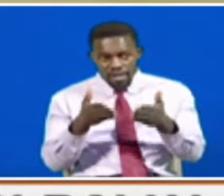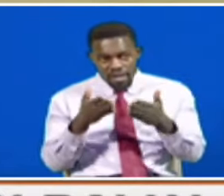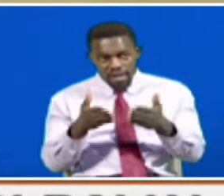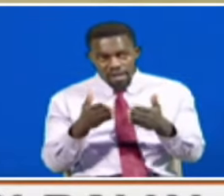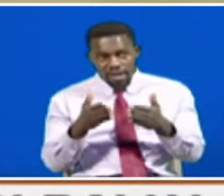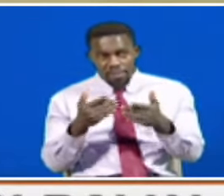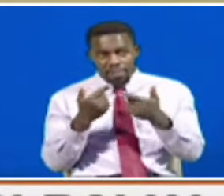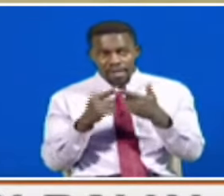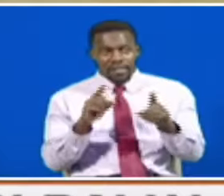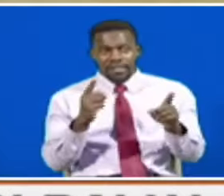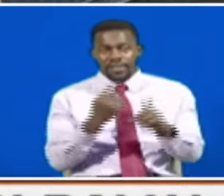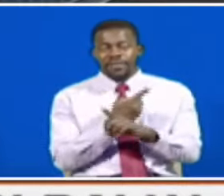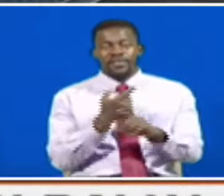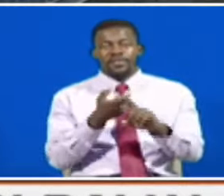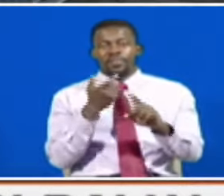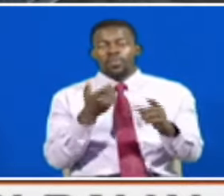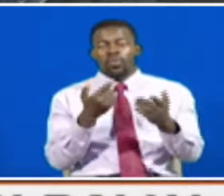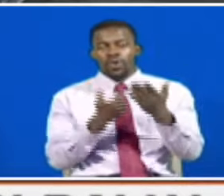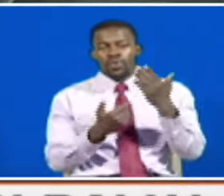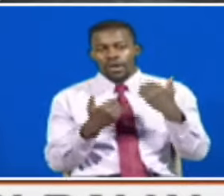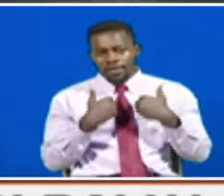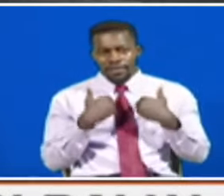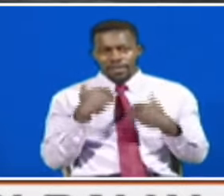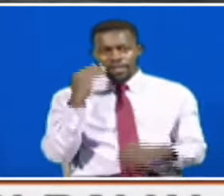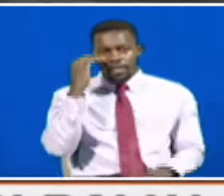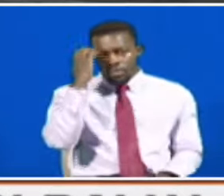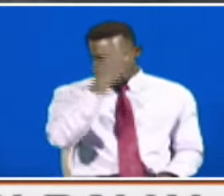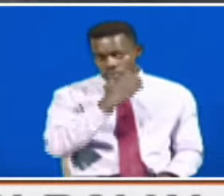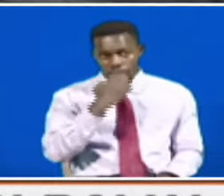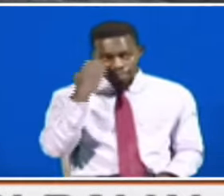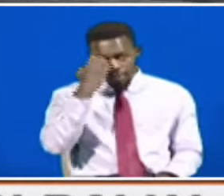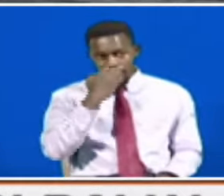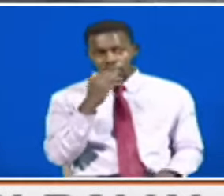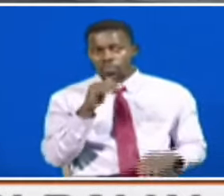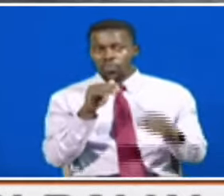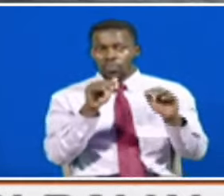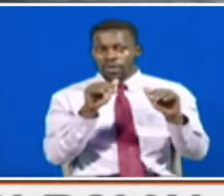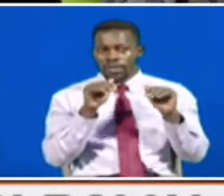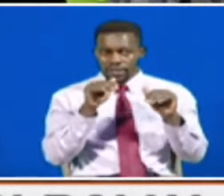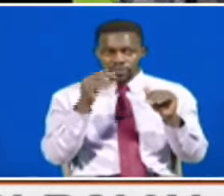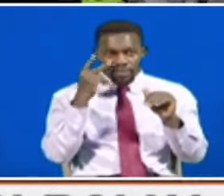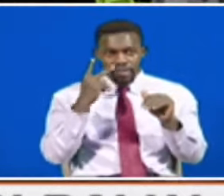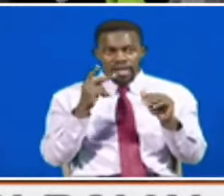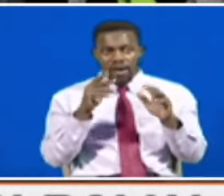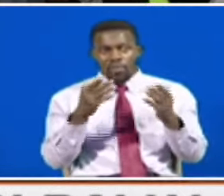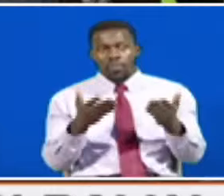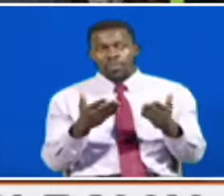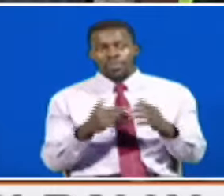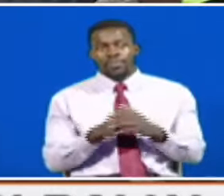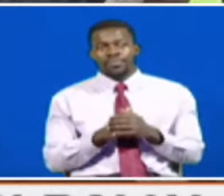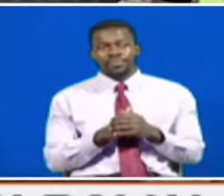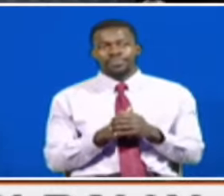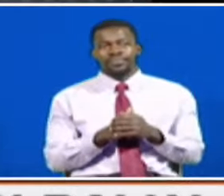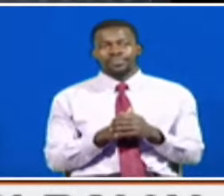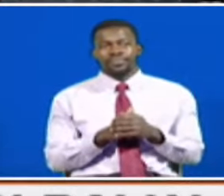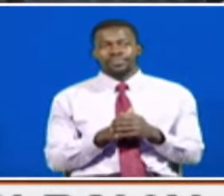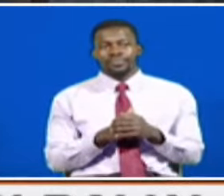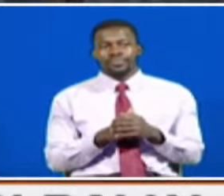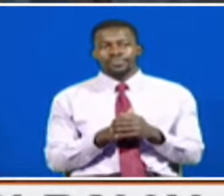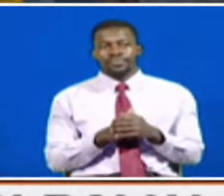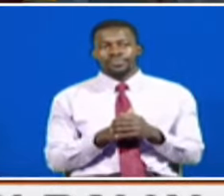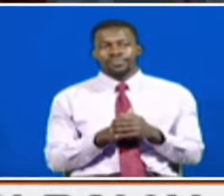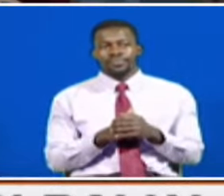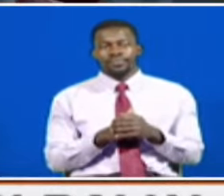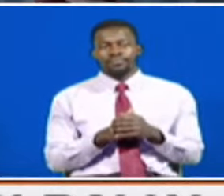quite different from what we have in Europe. So yeah, it's always interesting to discover something new. We had a good kickoff